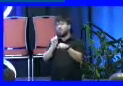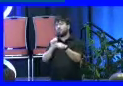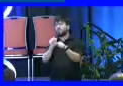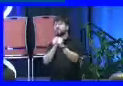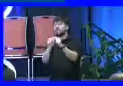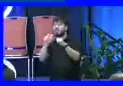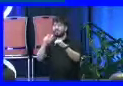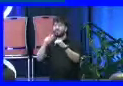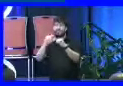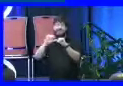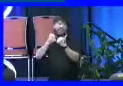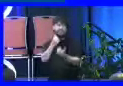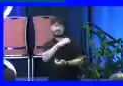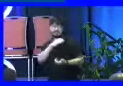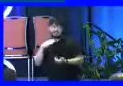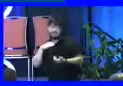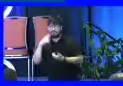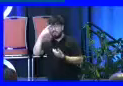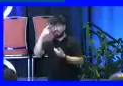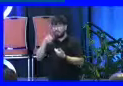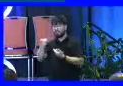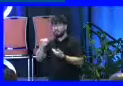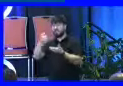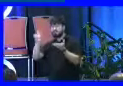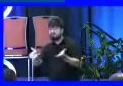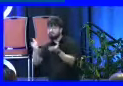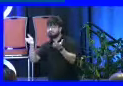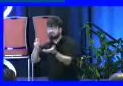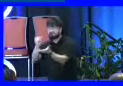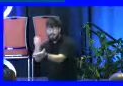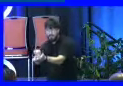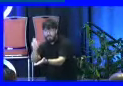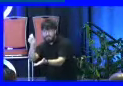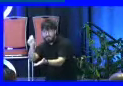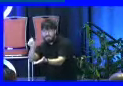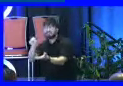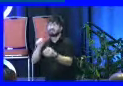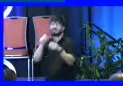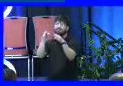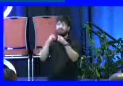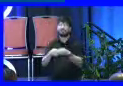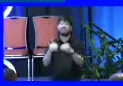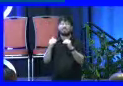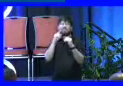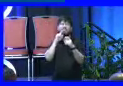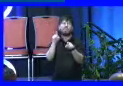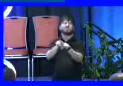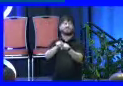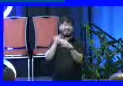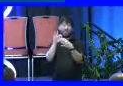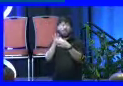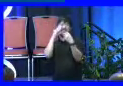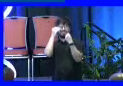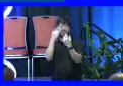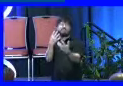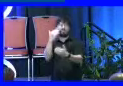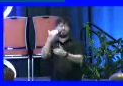agency counsel maybe to try to move them to a yes, the consent and release of information